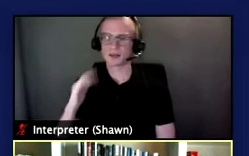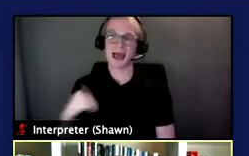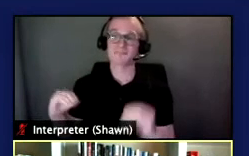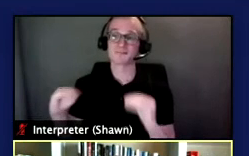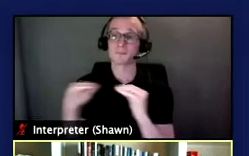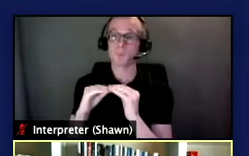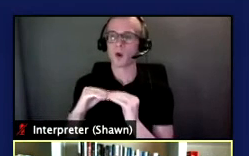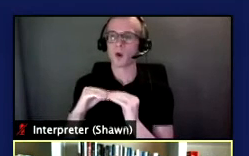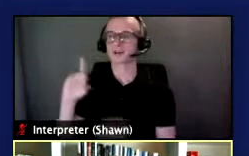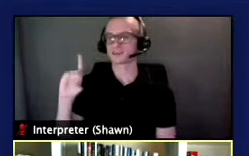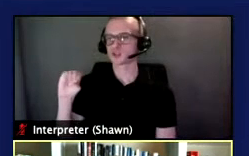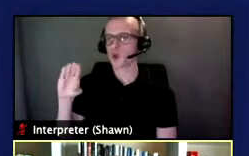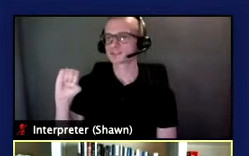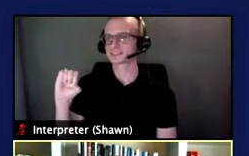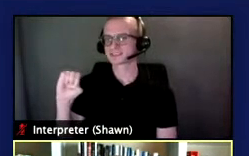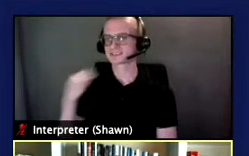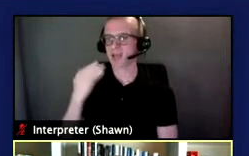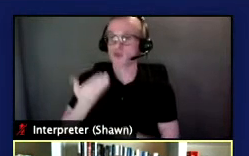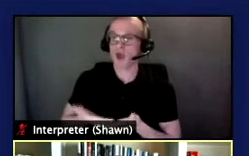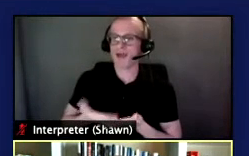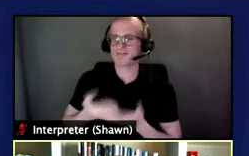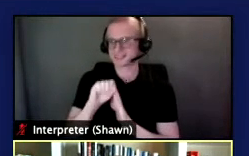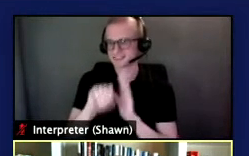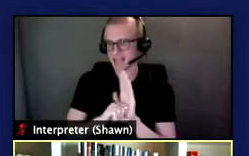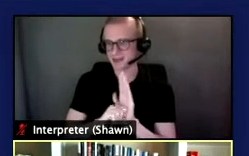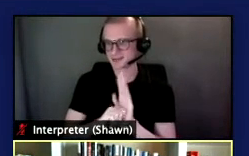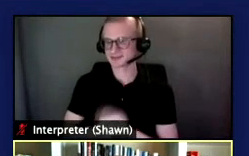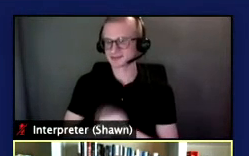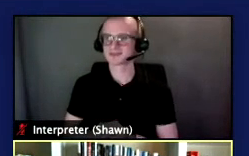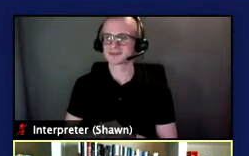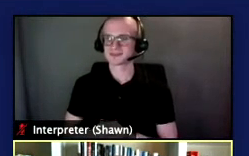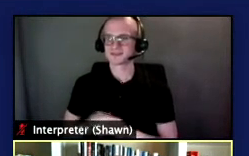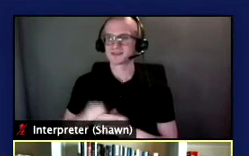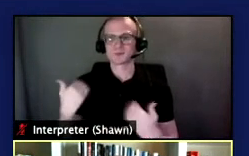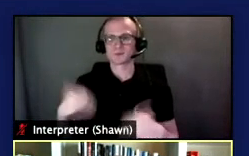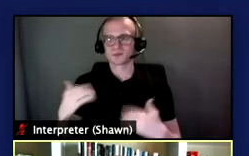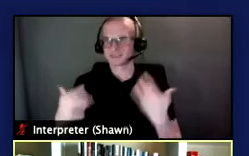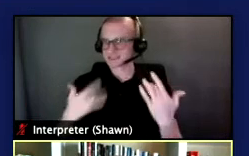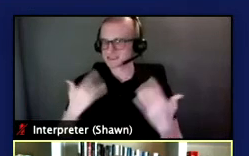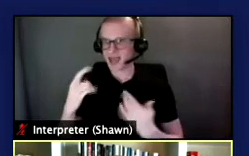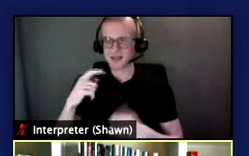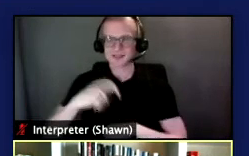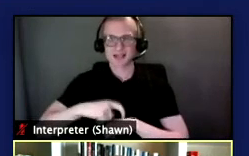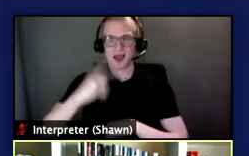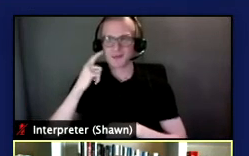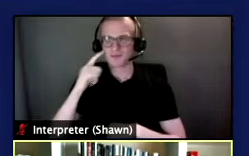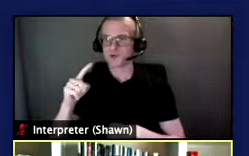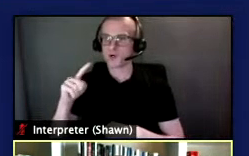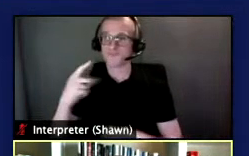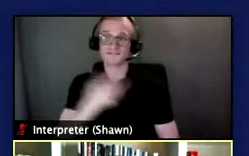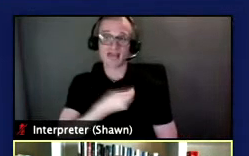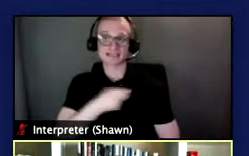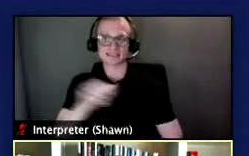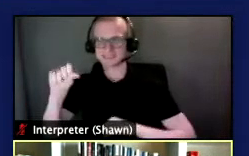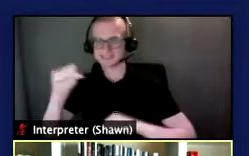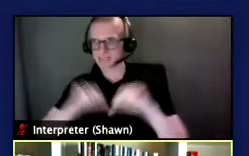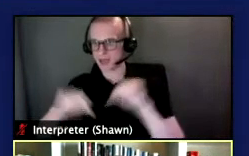state. It's been an exciting time for the science of vaccines. The ability